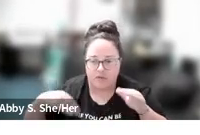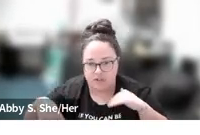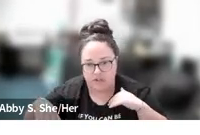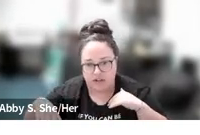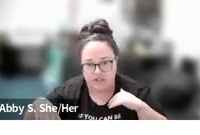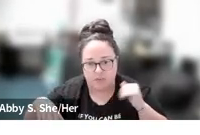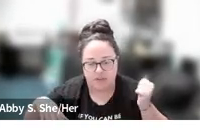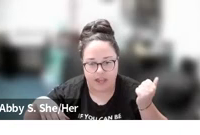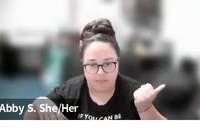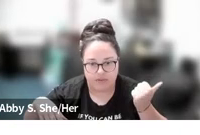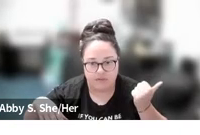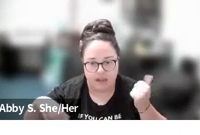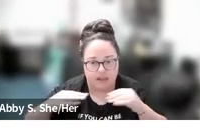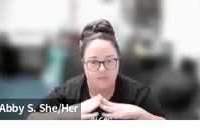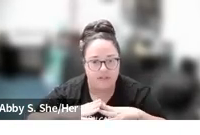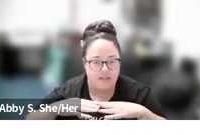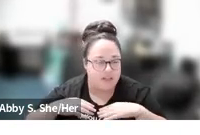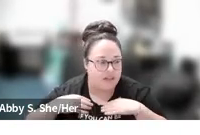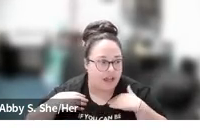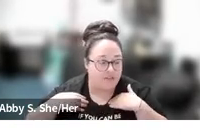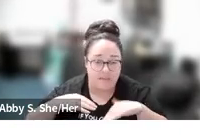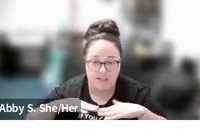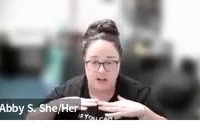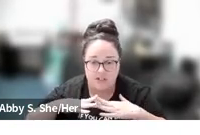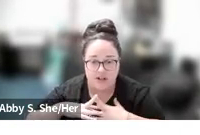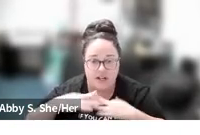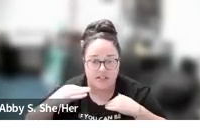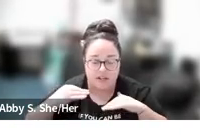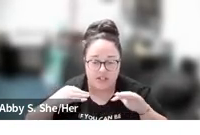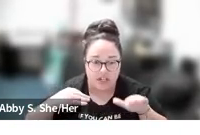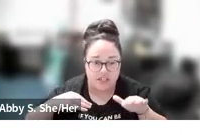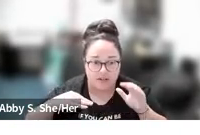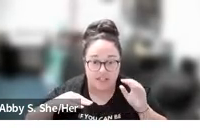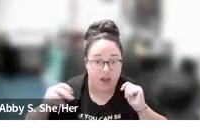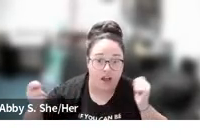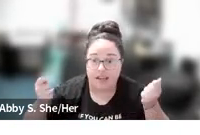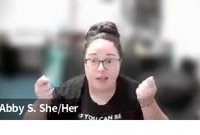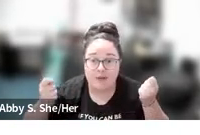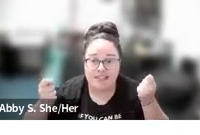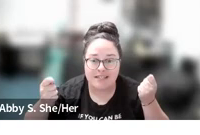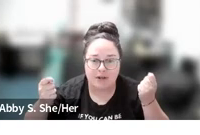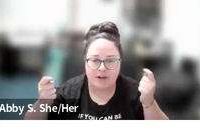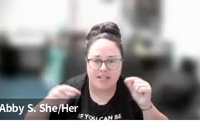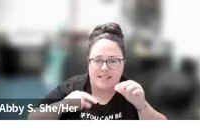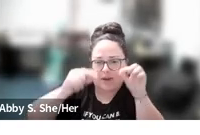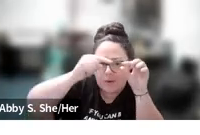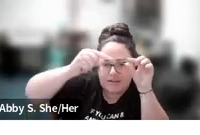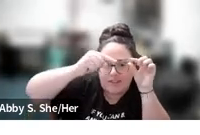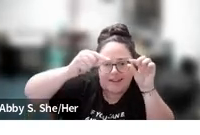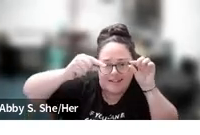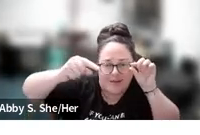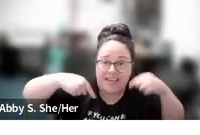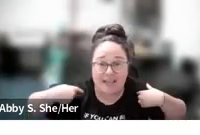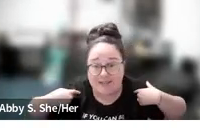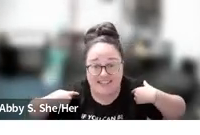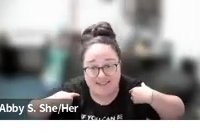it's more universal than it is with Apple. And because I think I forgot my charger and I saw Ajaune's and I was like, can I use this? But hers has like a weird